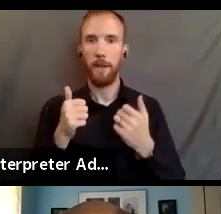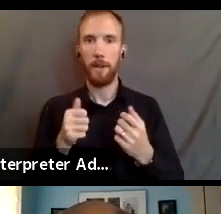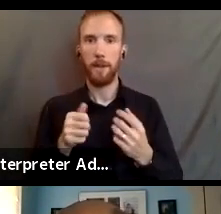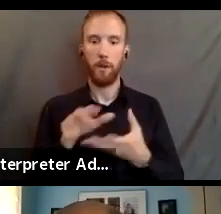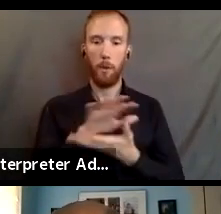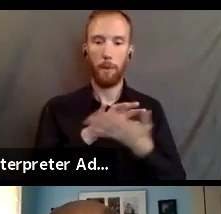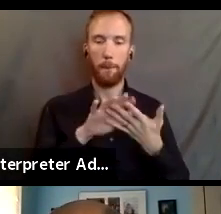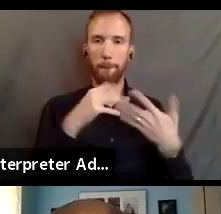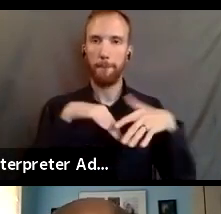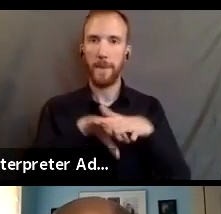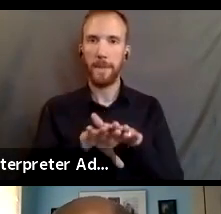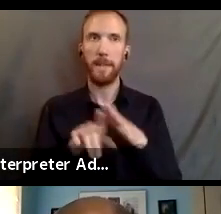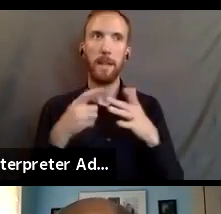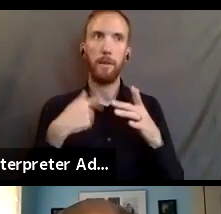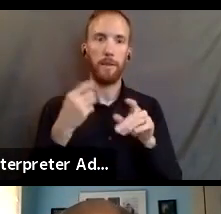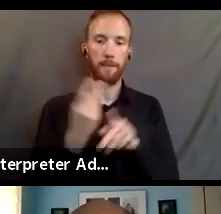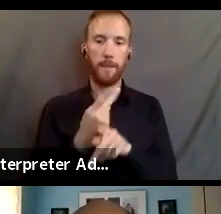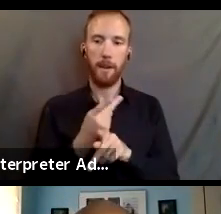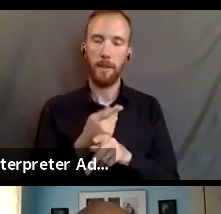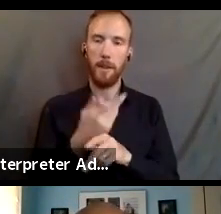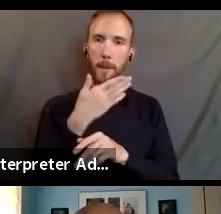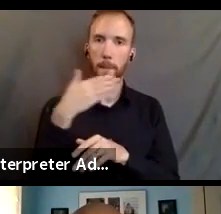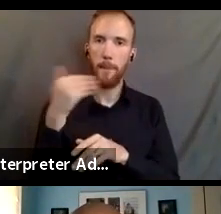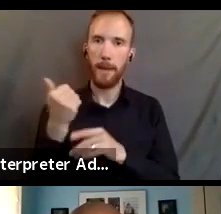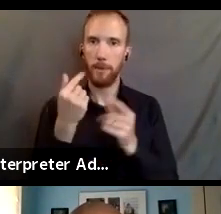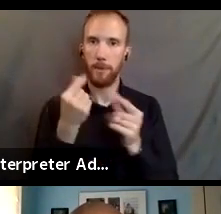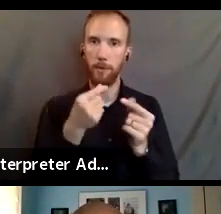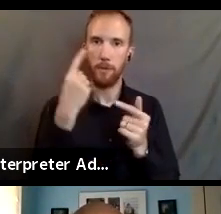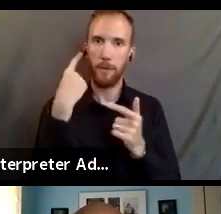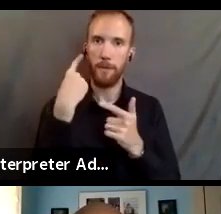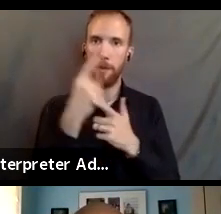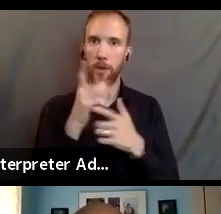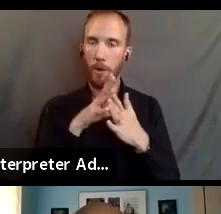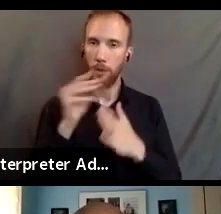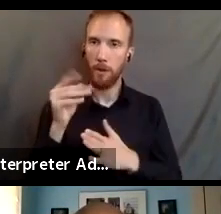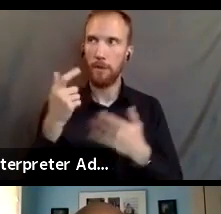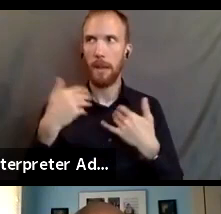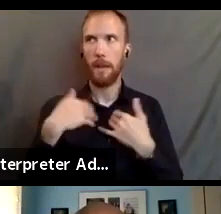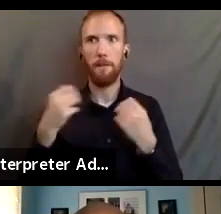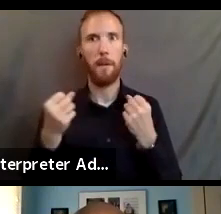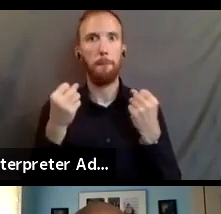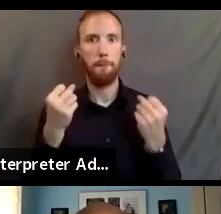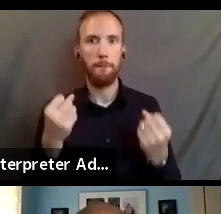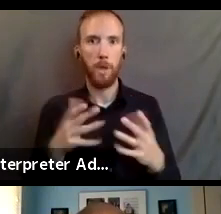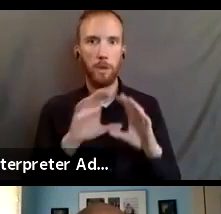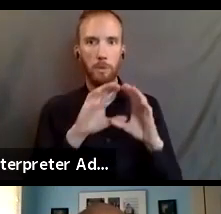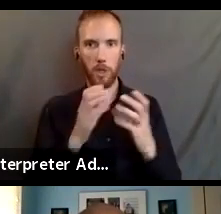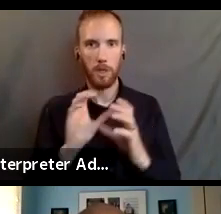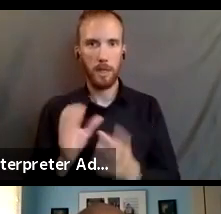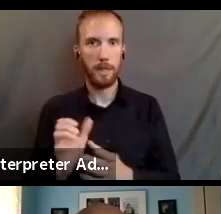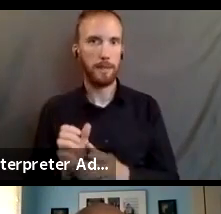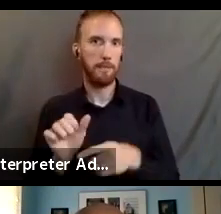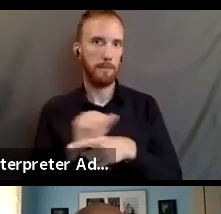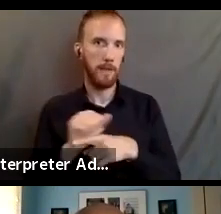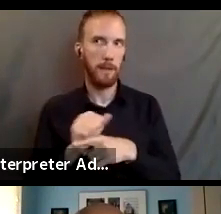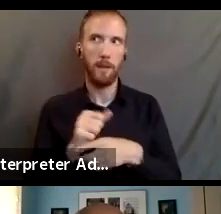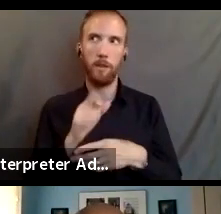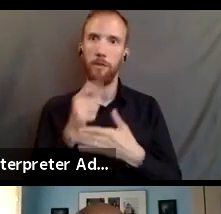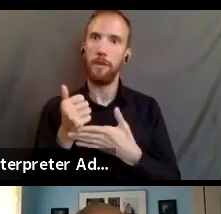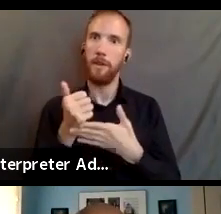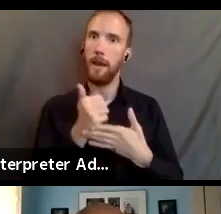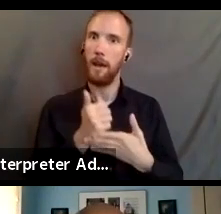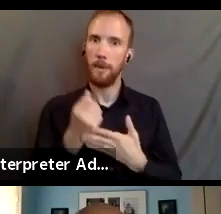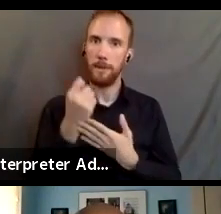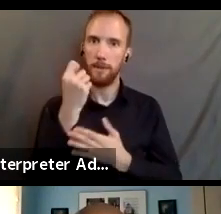for asynchronous and synchronous learning and we had multiple sessions over the summer that informed our remote learning roadmap we